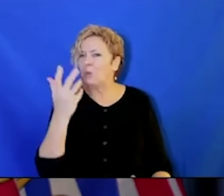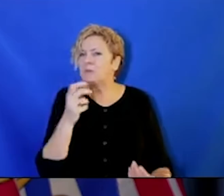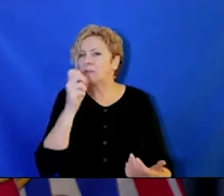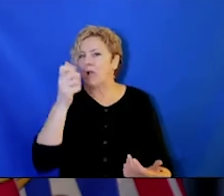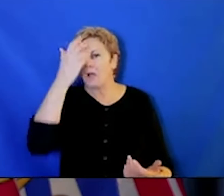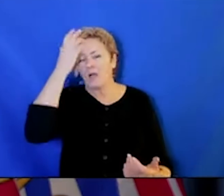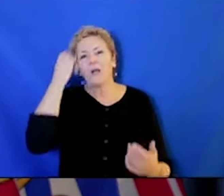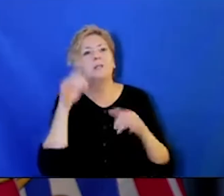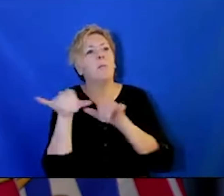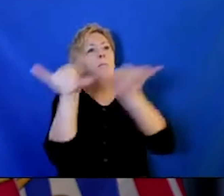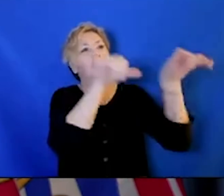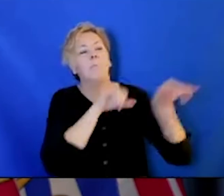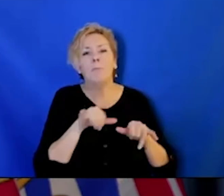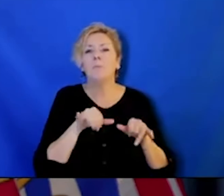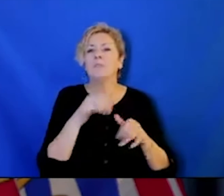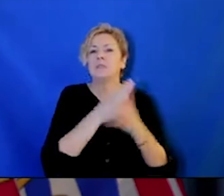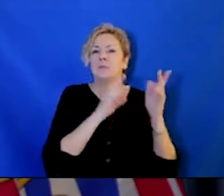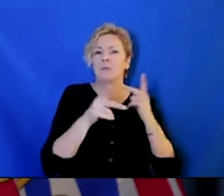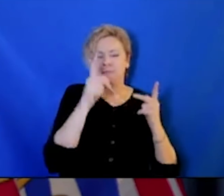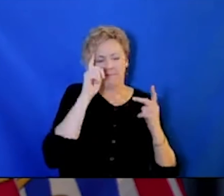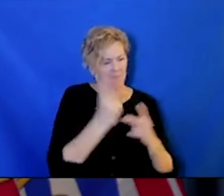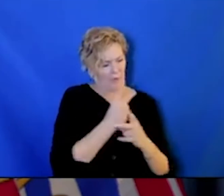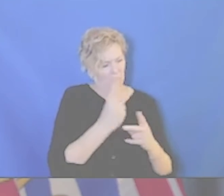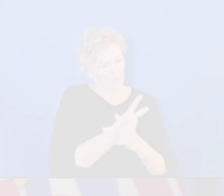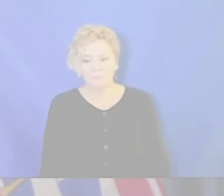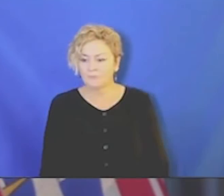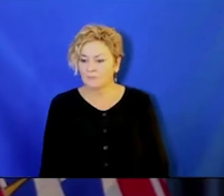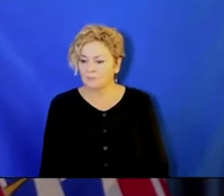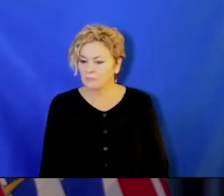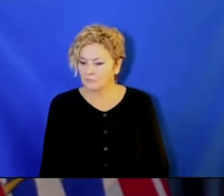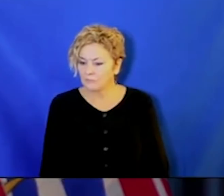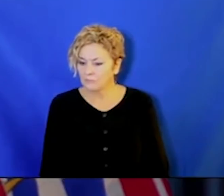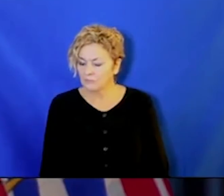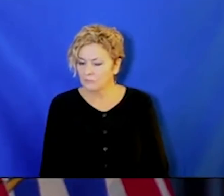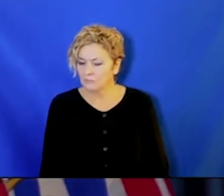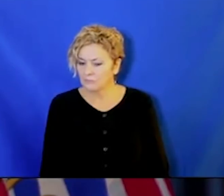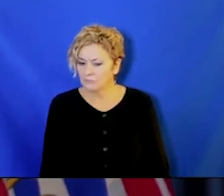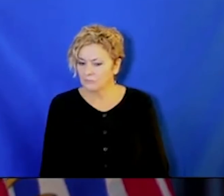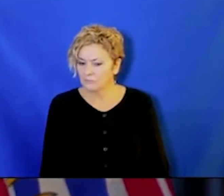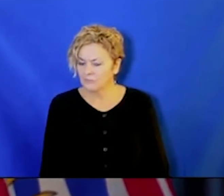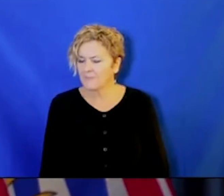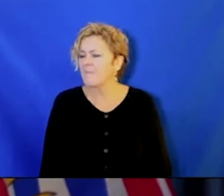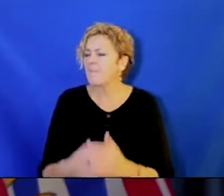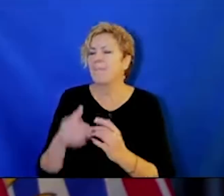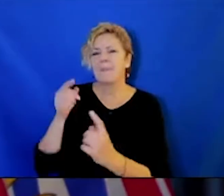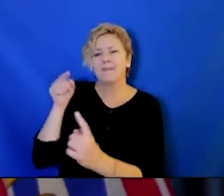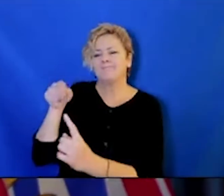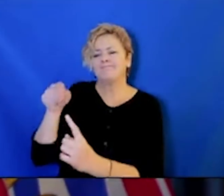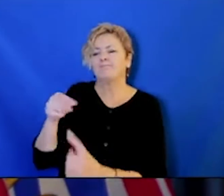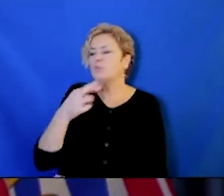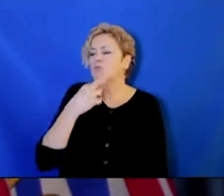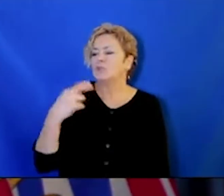bubble that we defined earlier on in this pandemic. Dr. Henriette, I'd like to get clarity on the